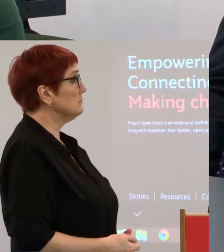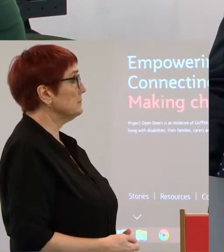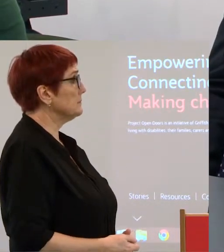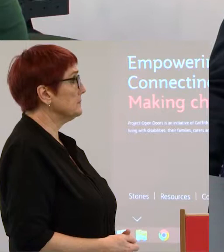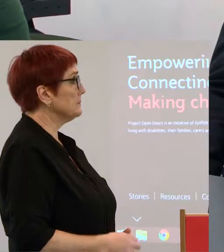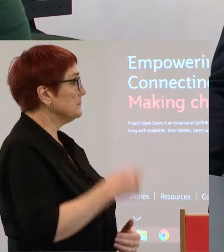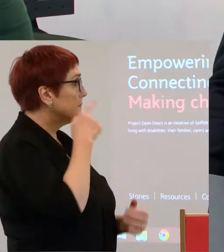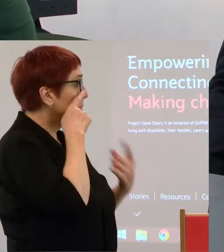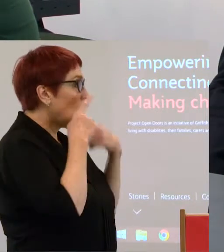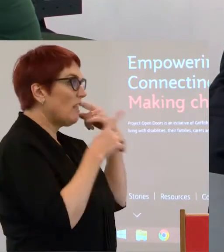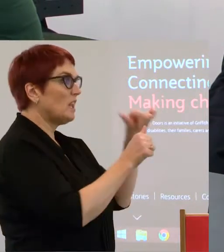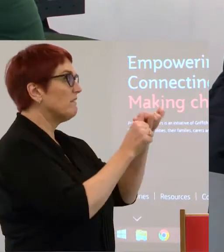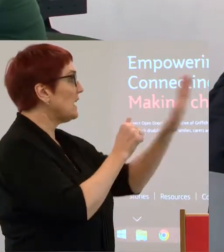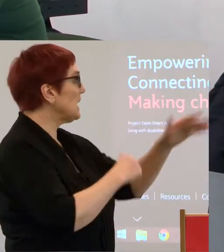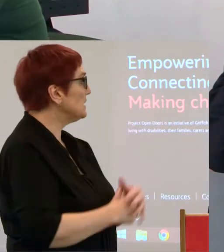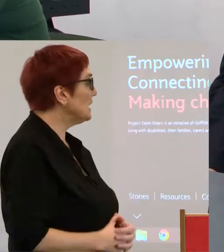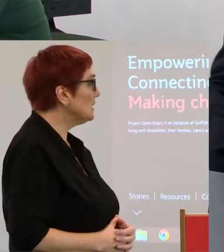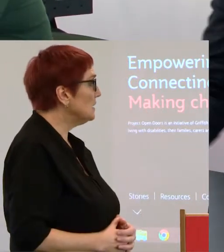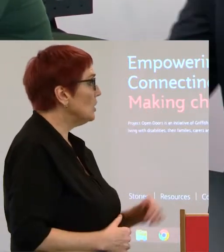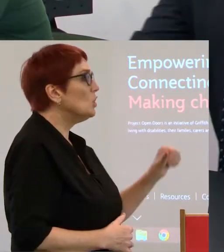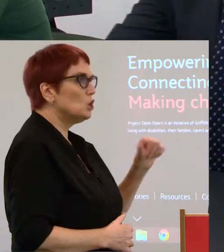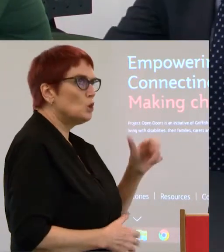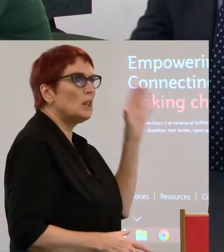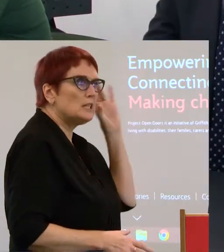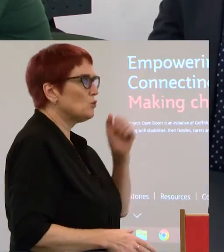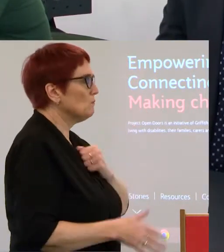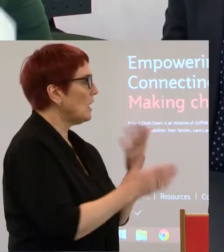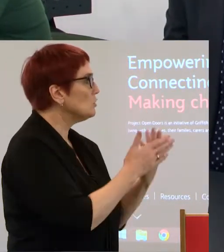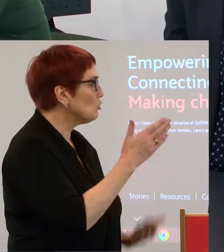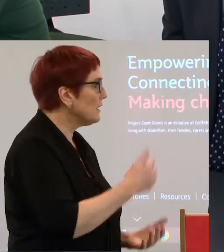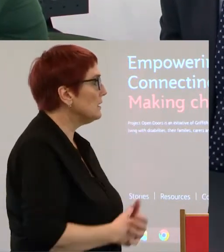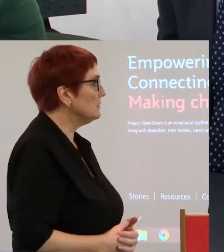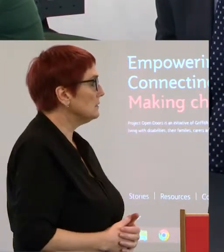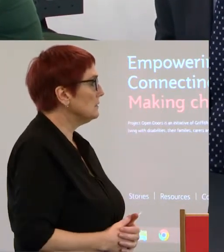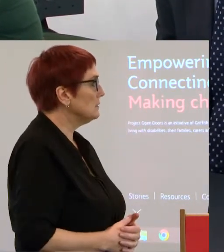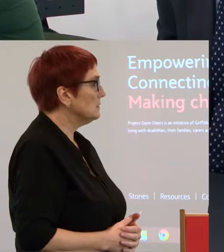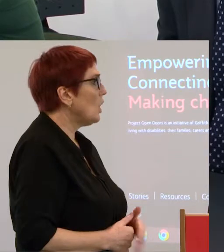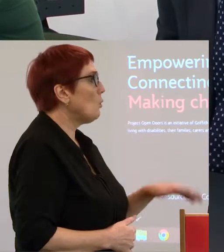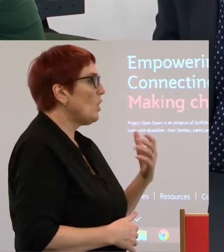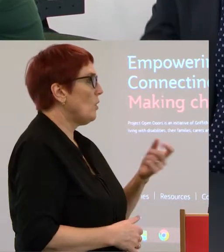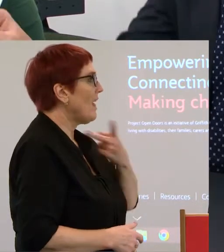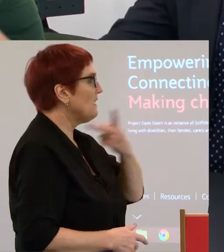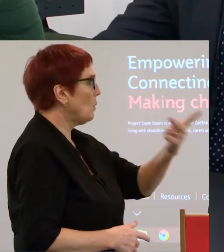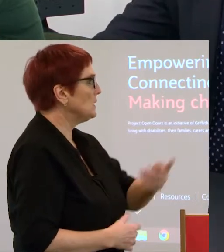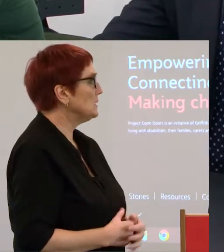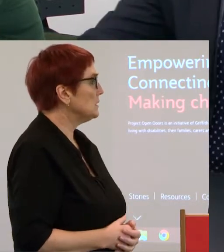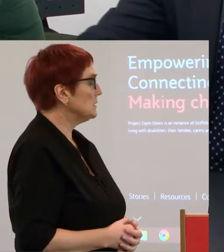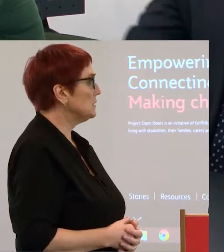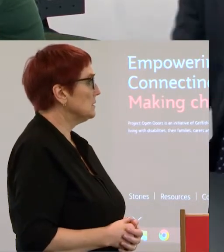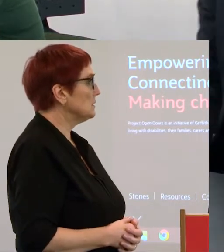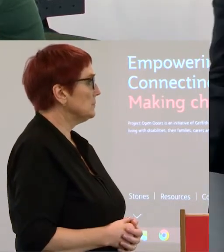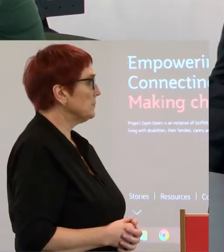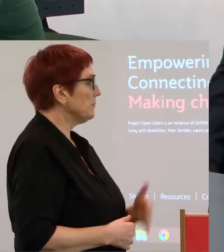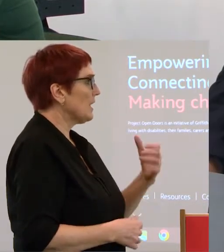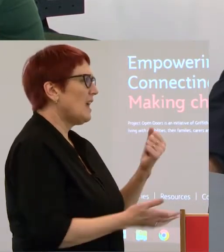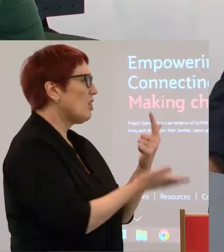I think it's fantastic. We all should be heard and we all have a voice. And there's a